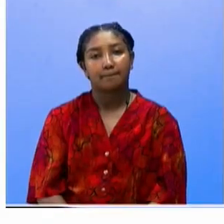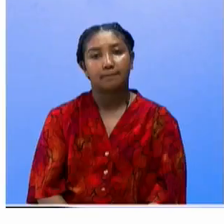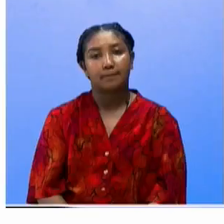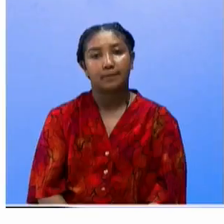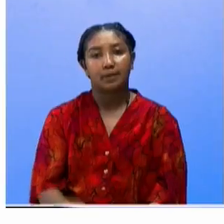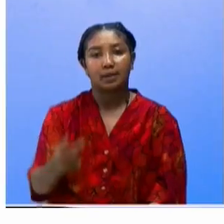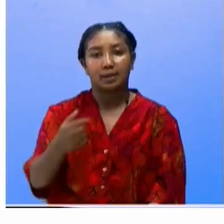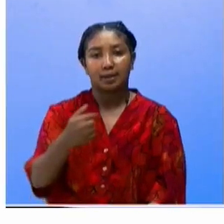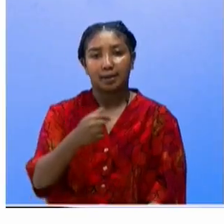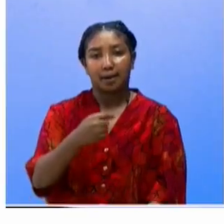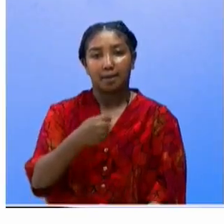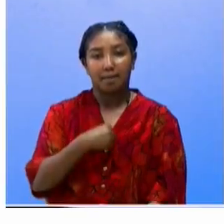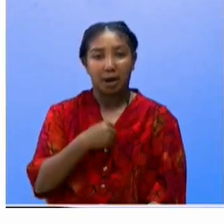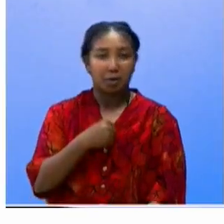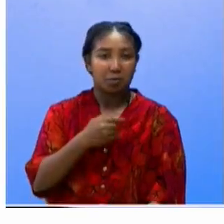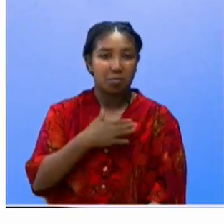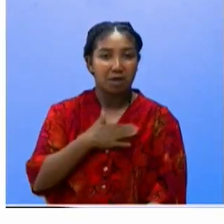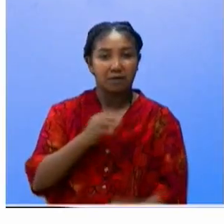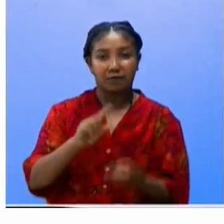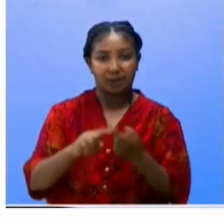My friend